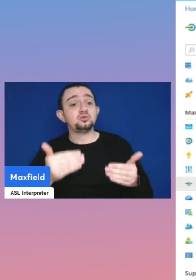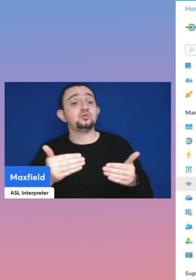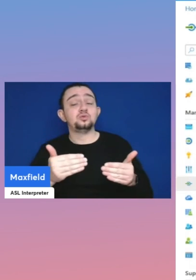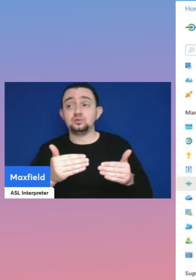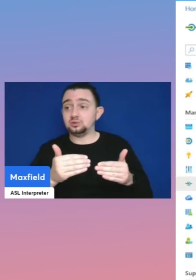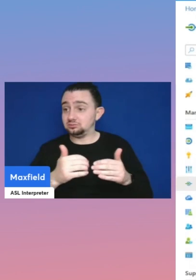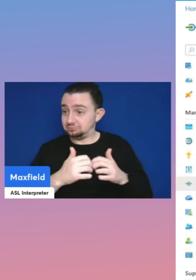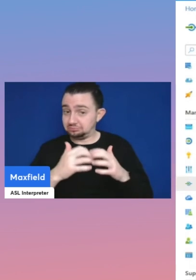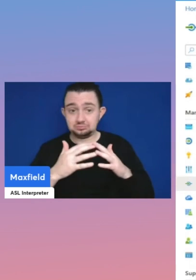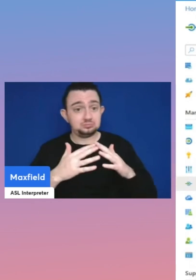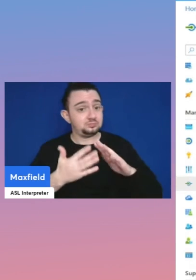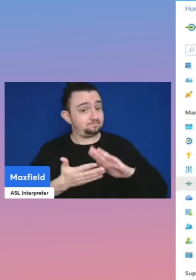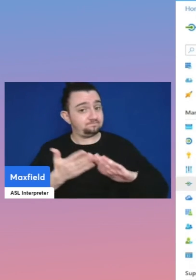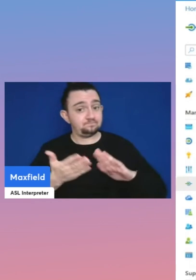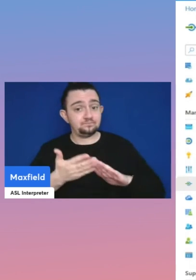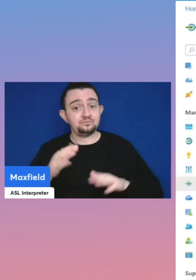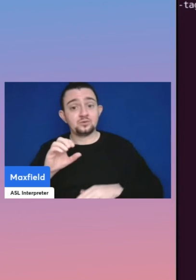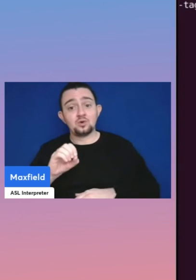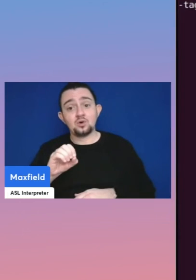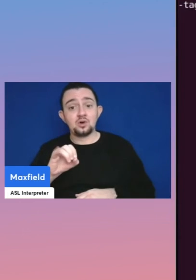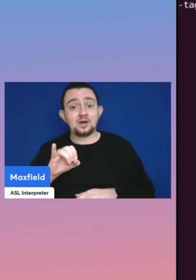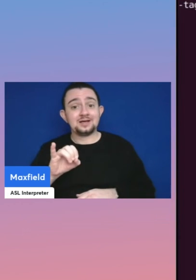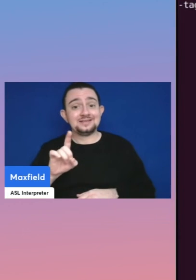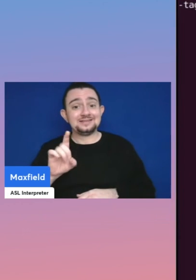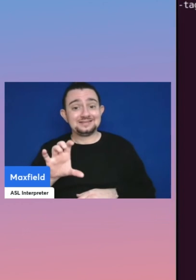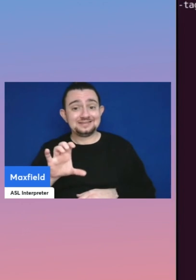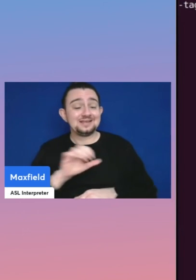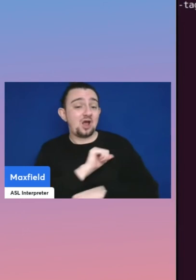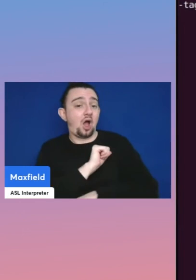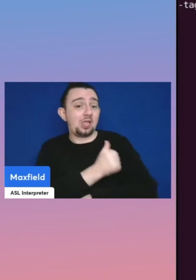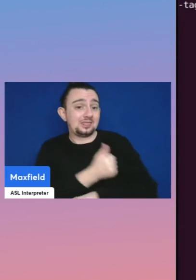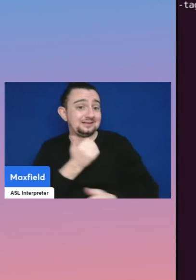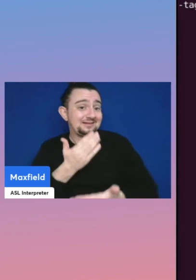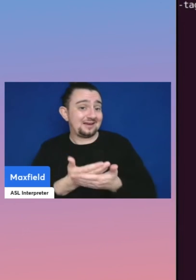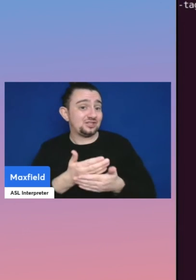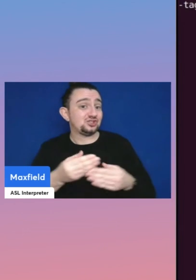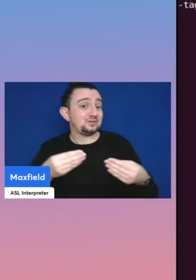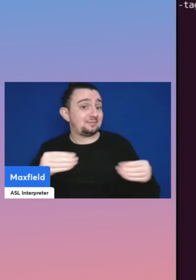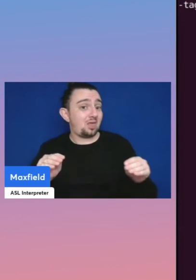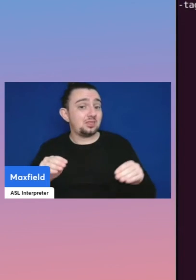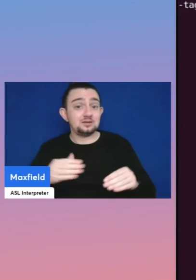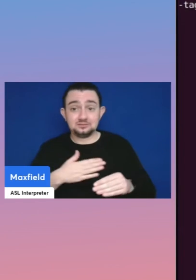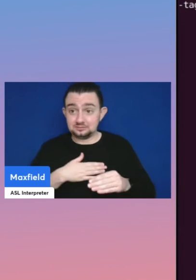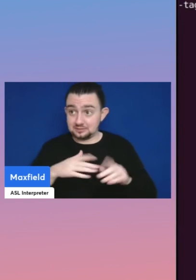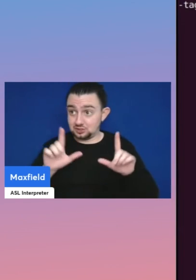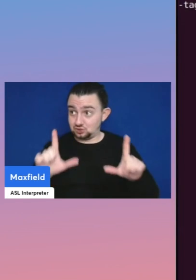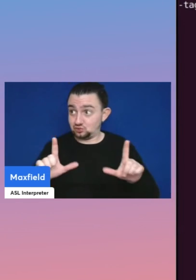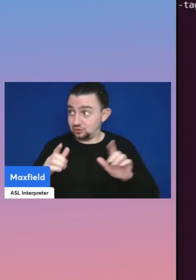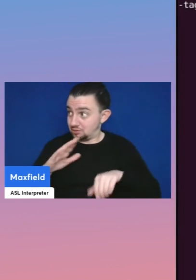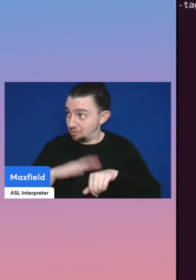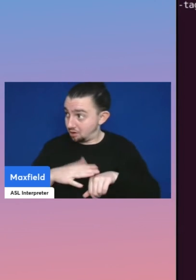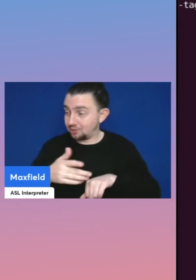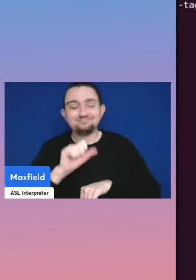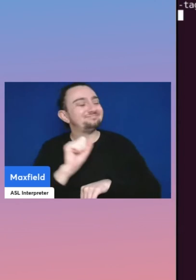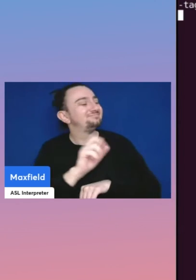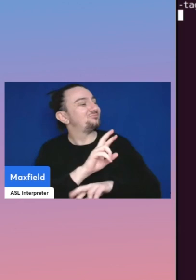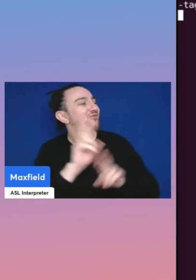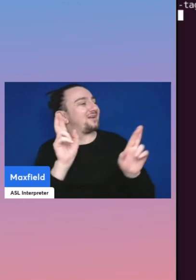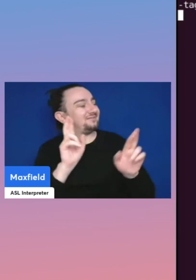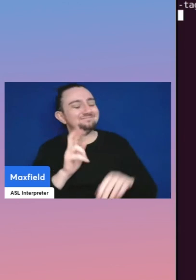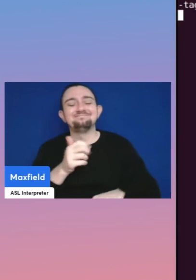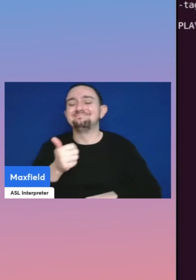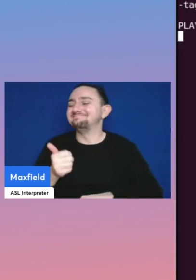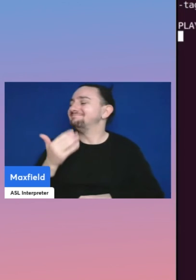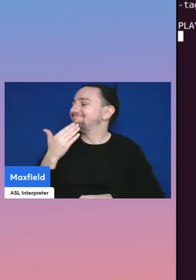the OIDC authentication method. Is my screen on? Ready? Yes. Thank you.